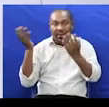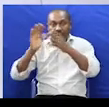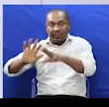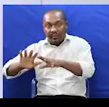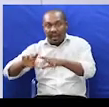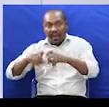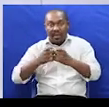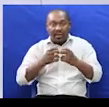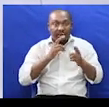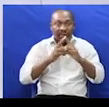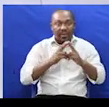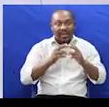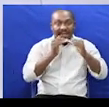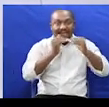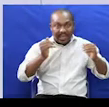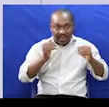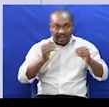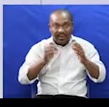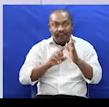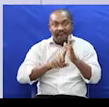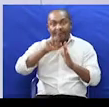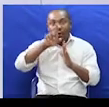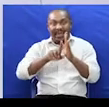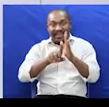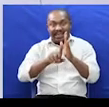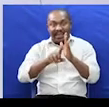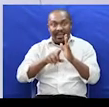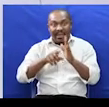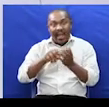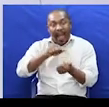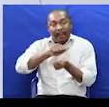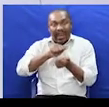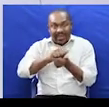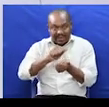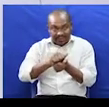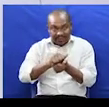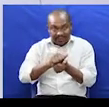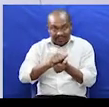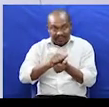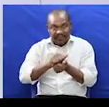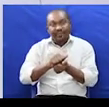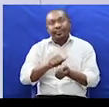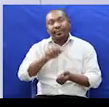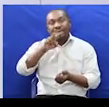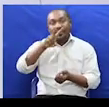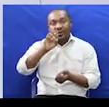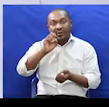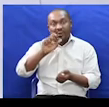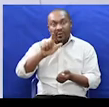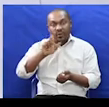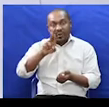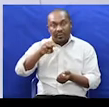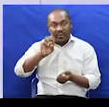standard volumetric apparatus. Standard volumetric apparatus, these are apparatus used in volumetric